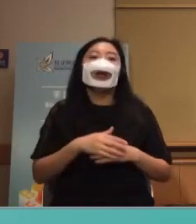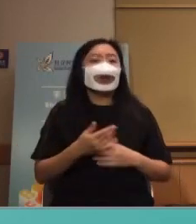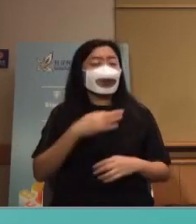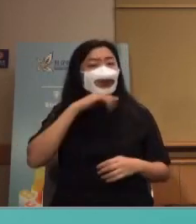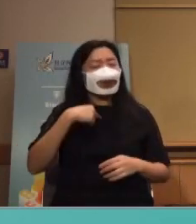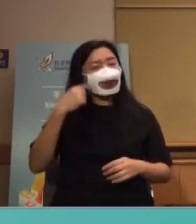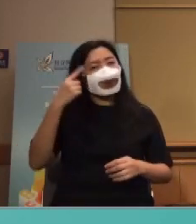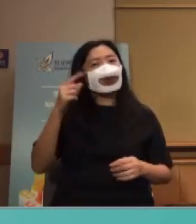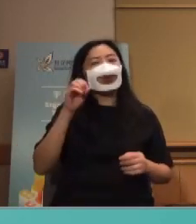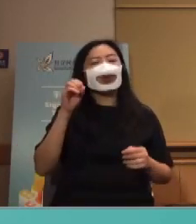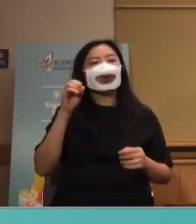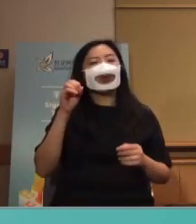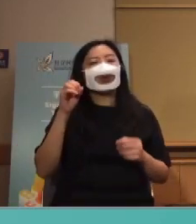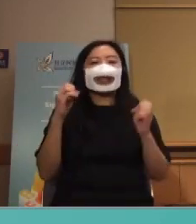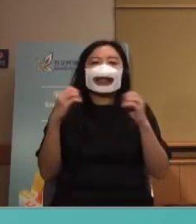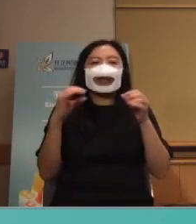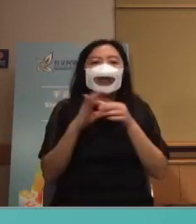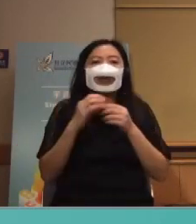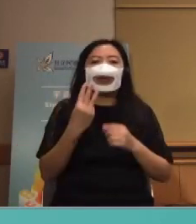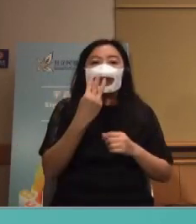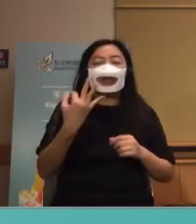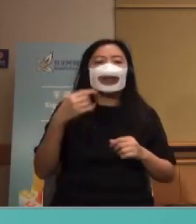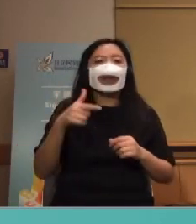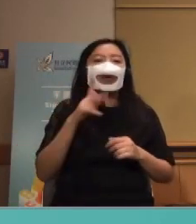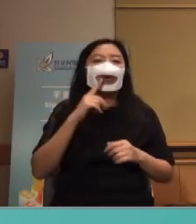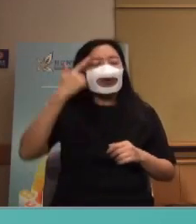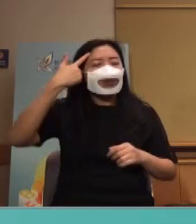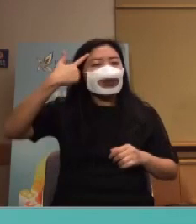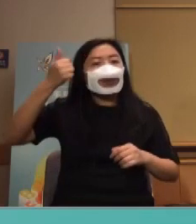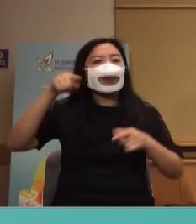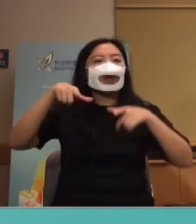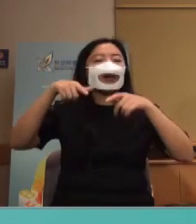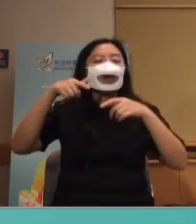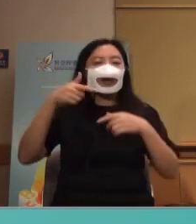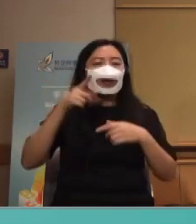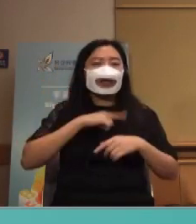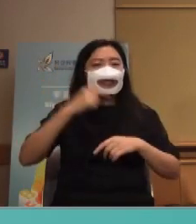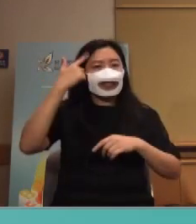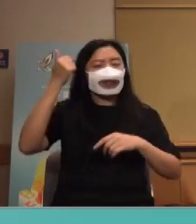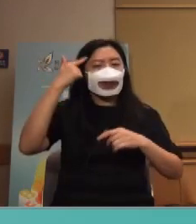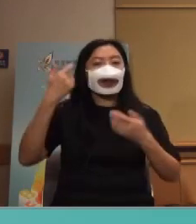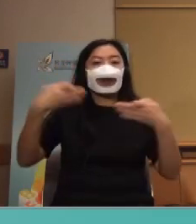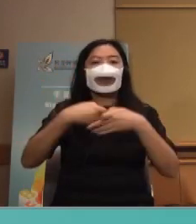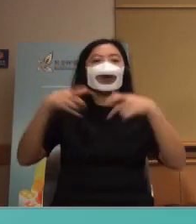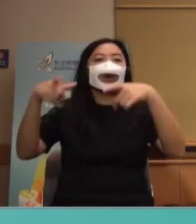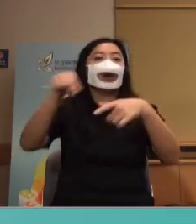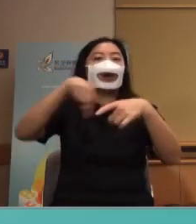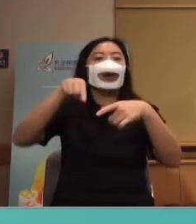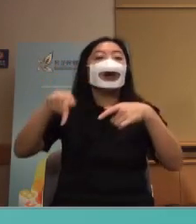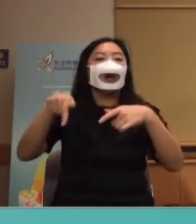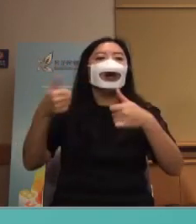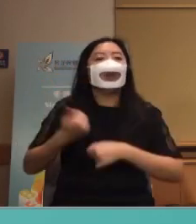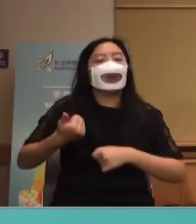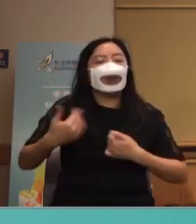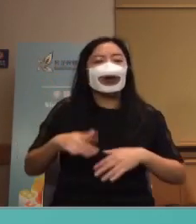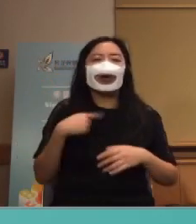it is smart contracts being built on blockchain, etc. So what do you think are the advantages or upside